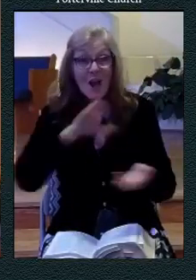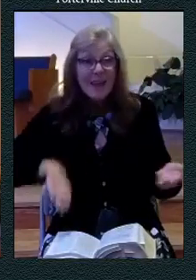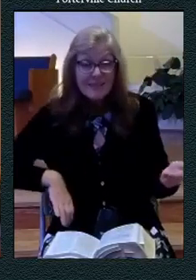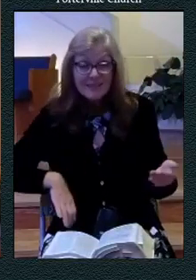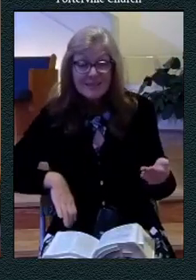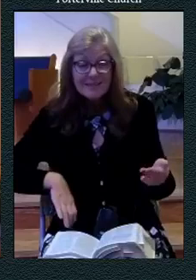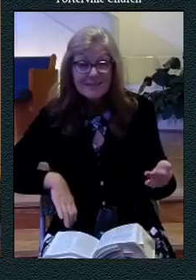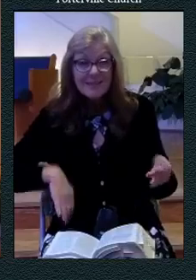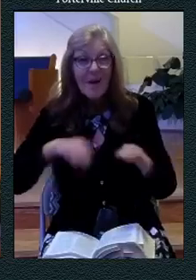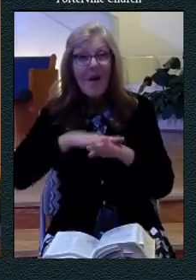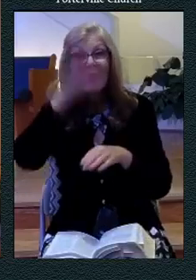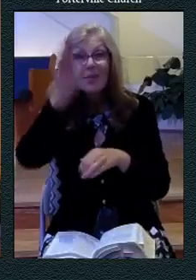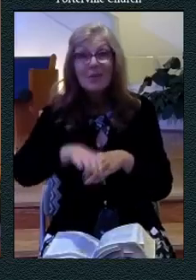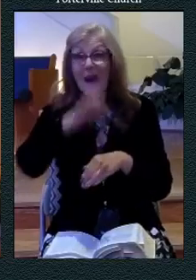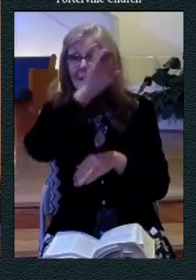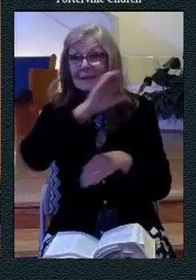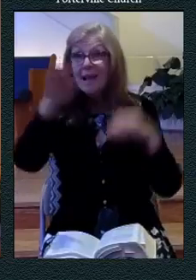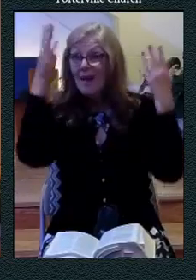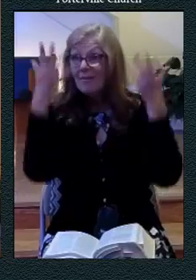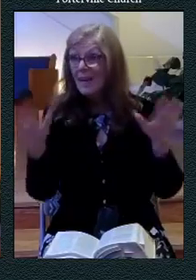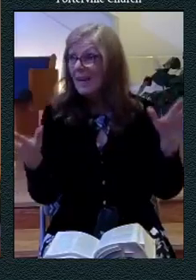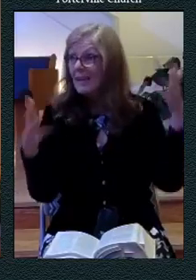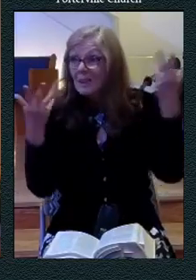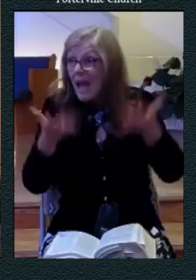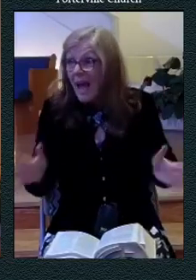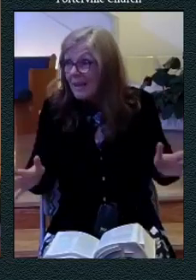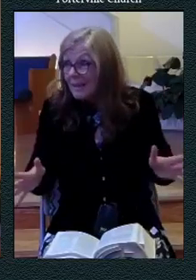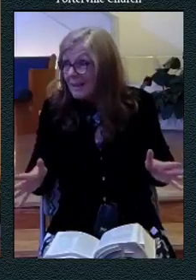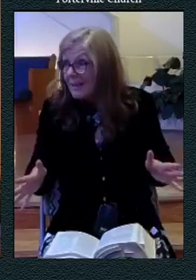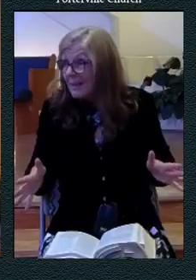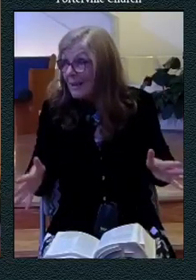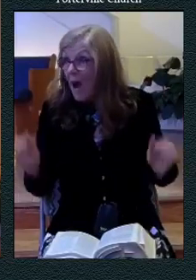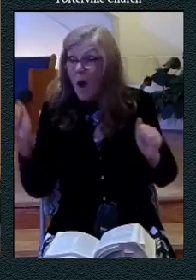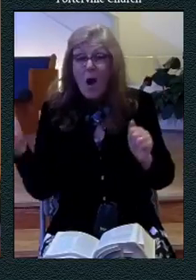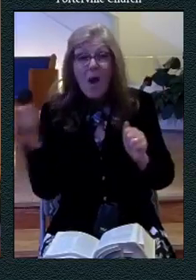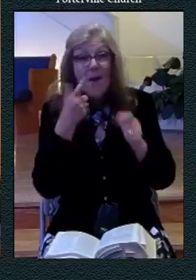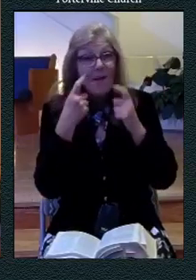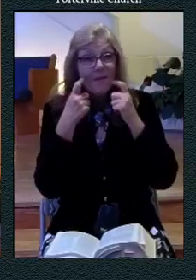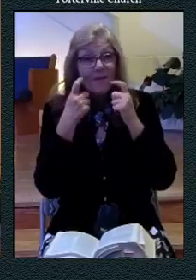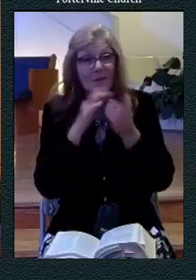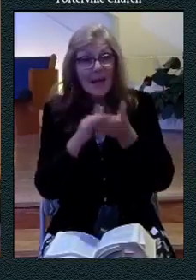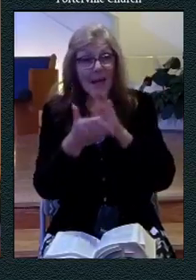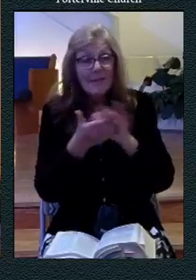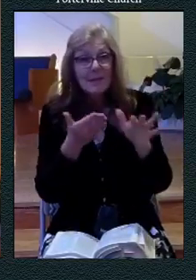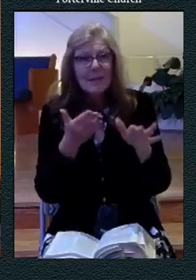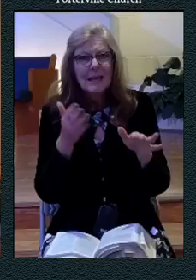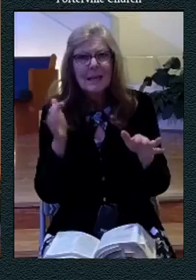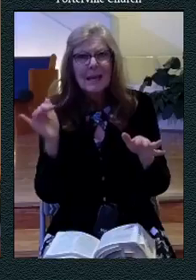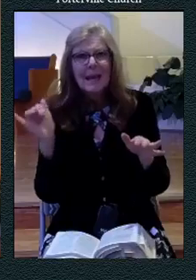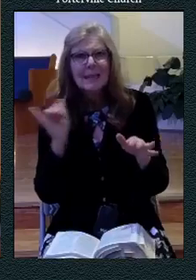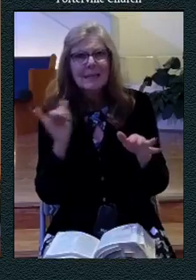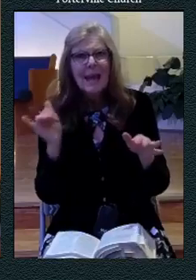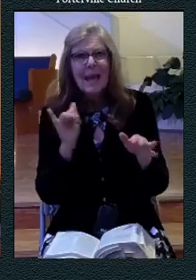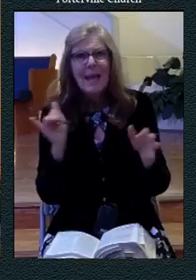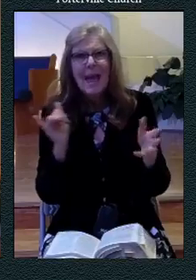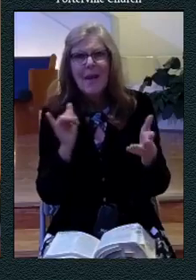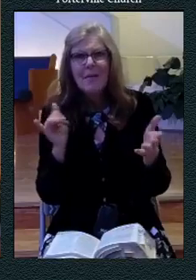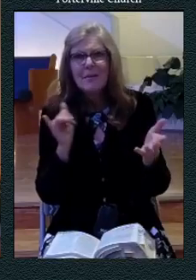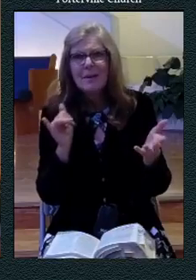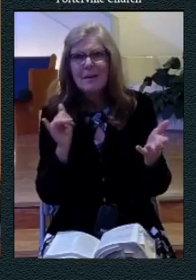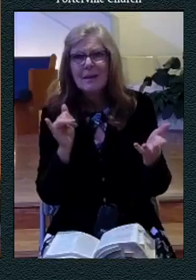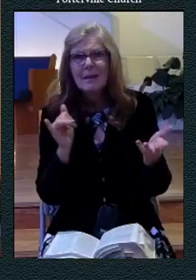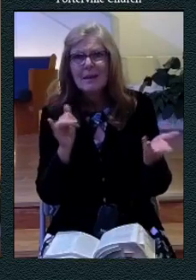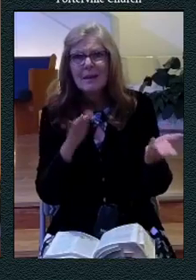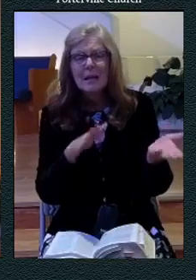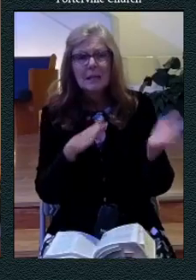It's taken care of. It's really dealt with. It'd be like having a debt in the bank, and someone comes and